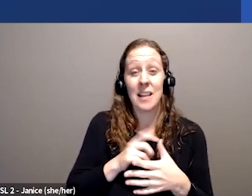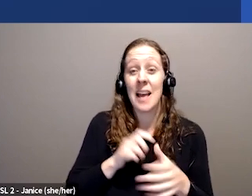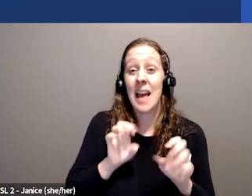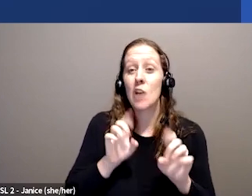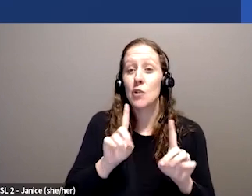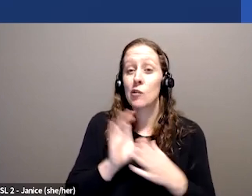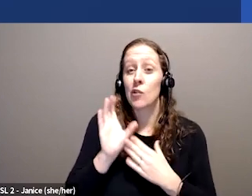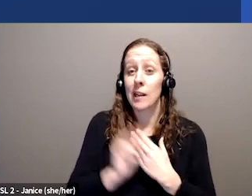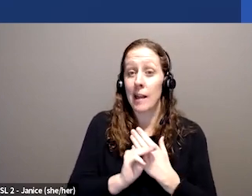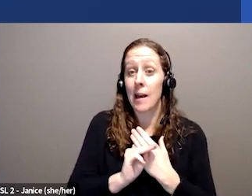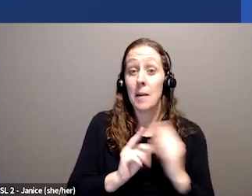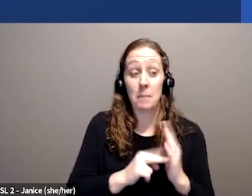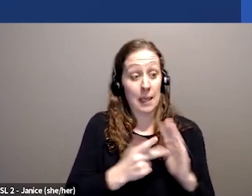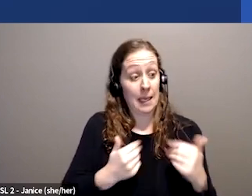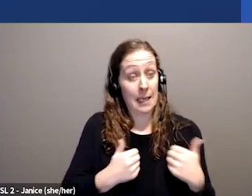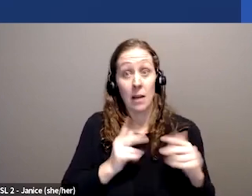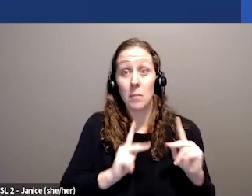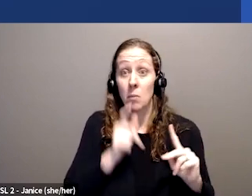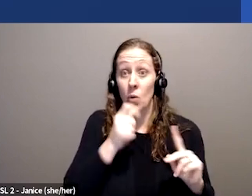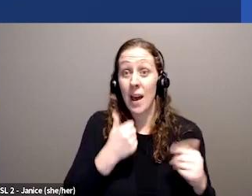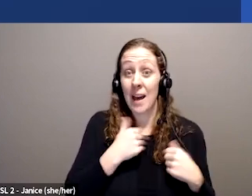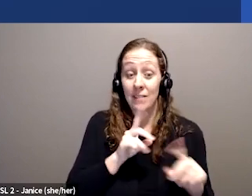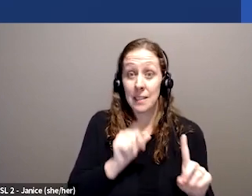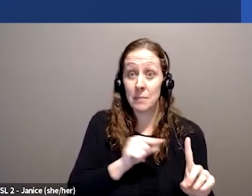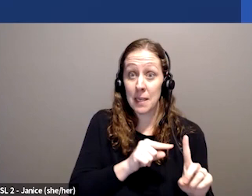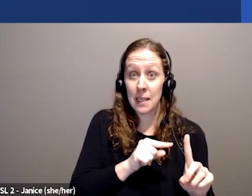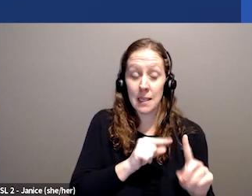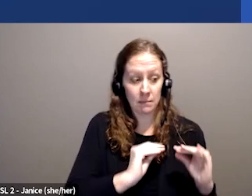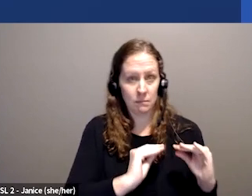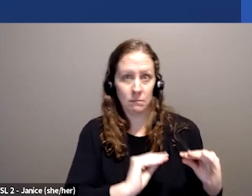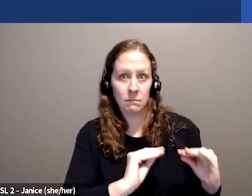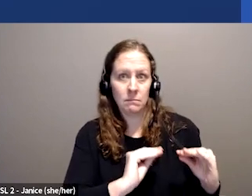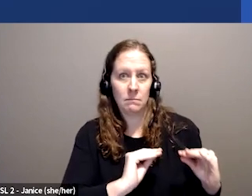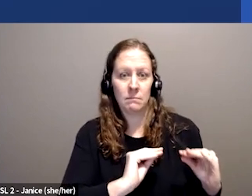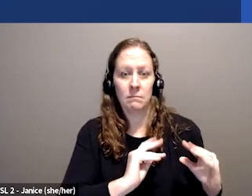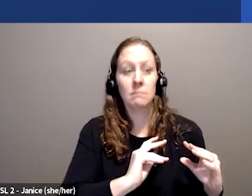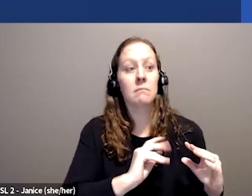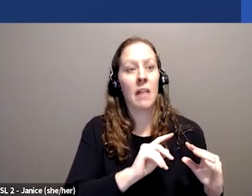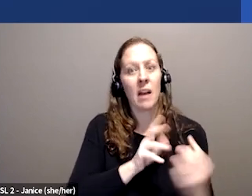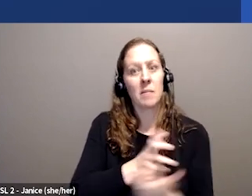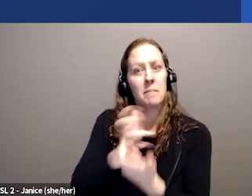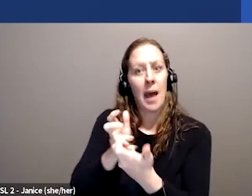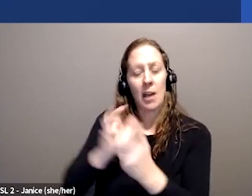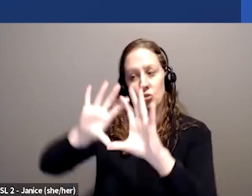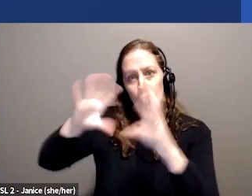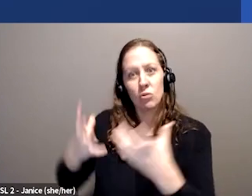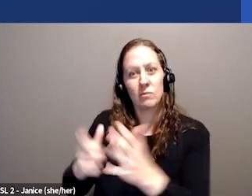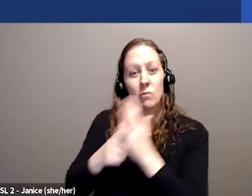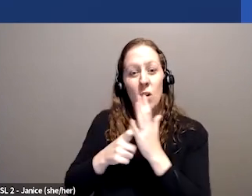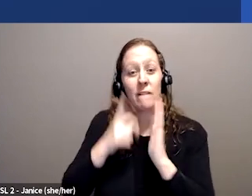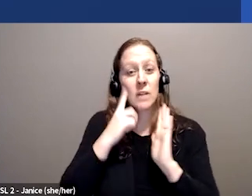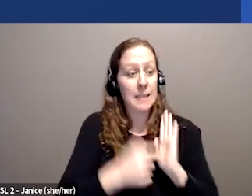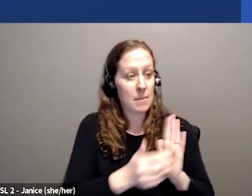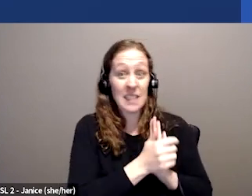curriculums to ensure that young persons with disabilities are able to meet the demands of a global economy. So bringing the importance of these like skilling